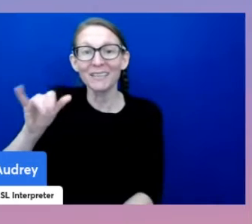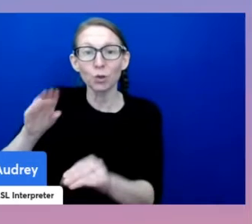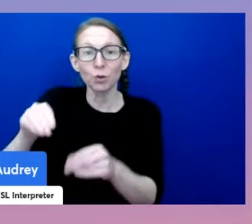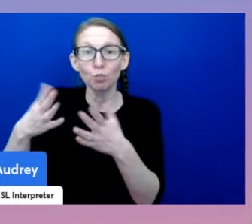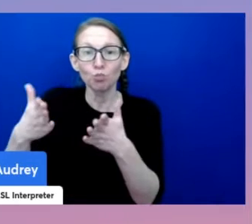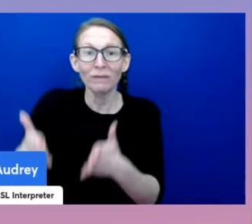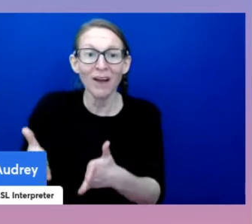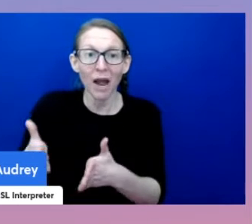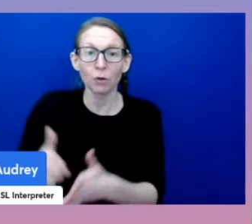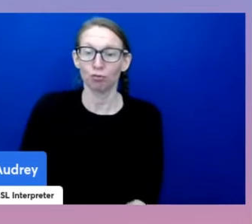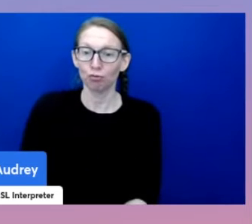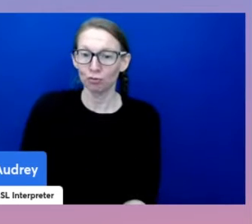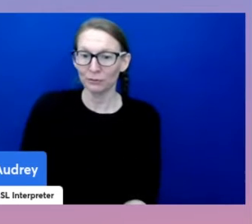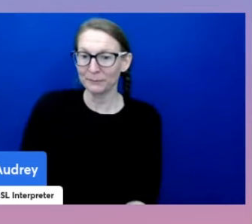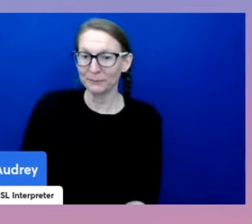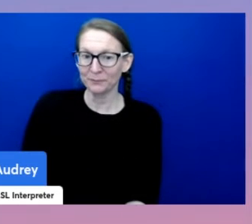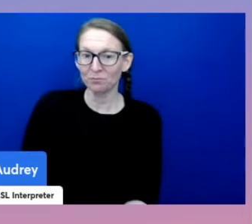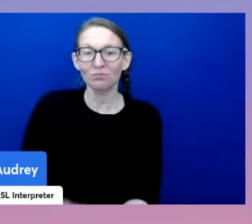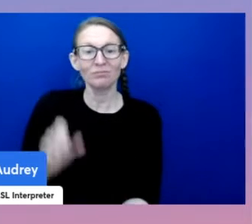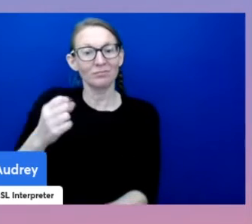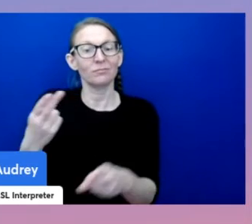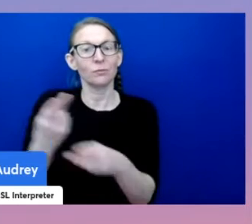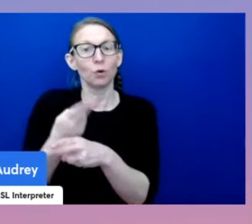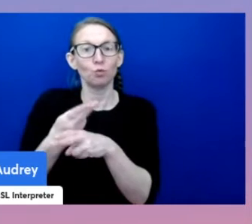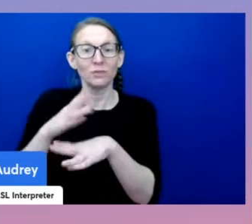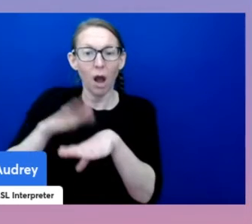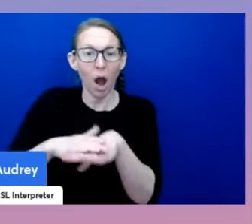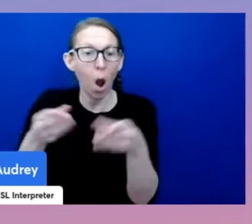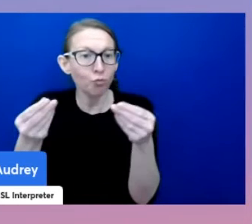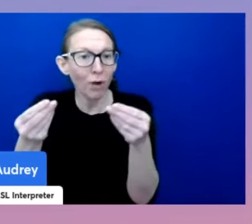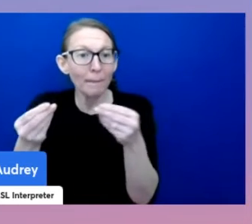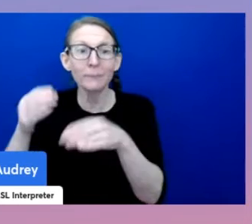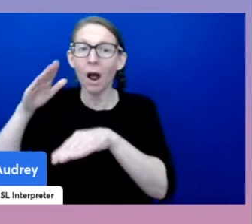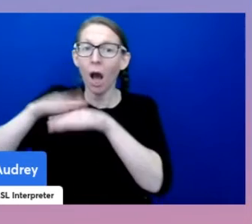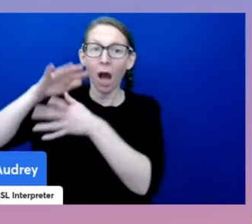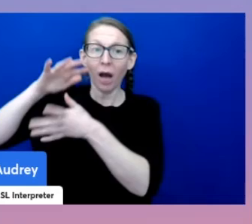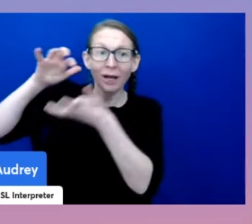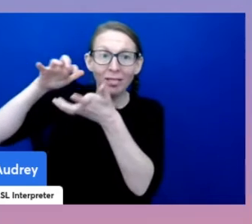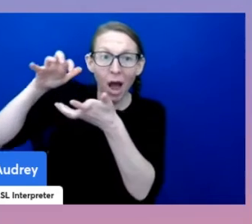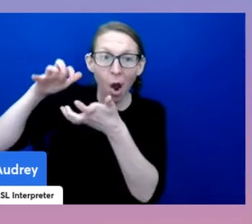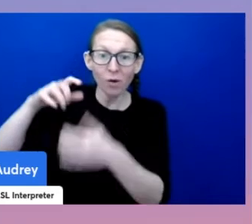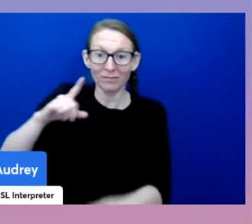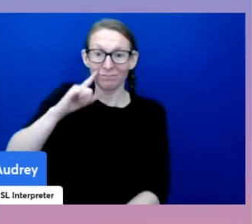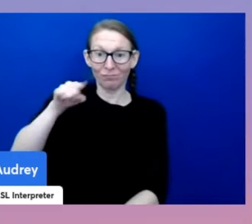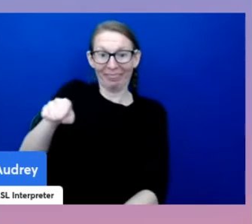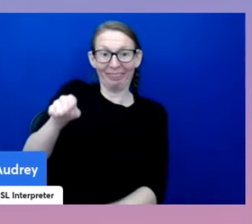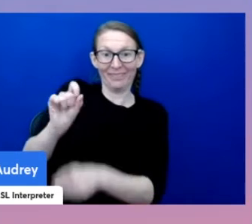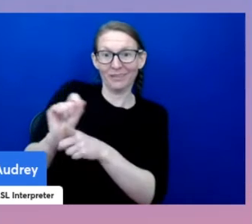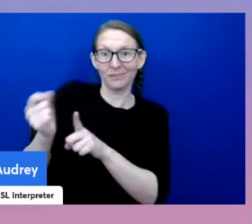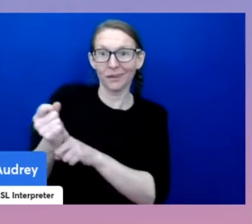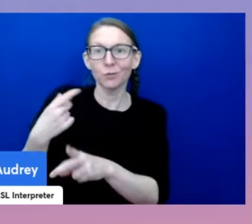the on-premise or on cloud. In this case, we use